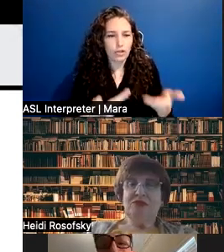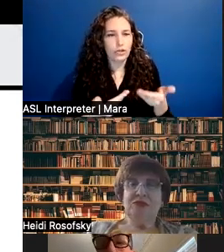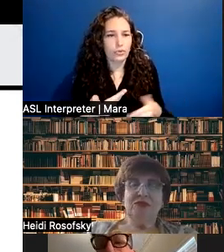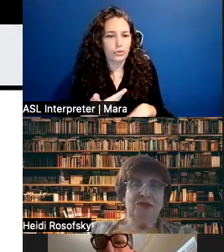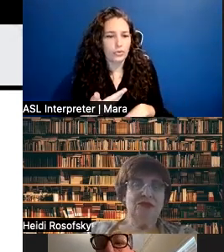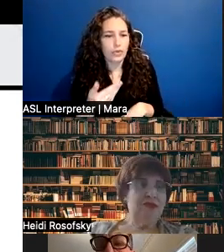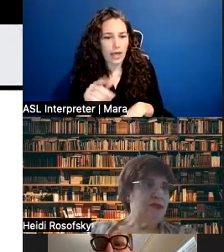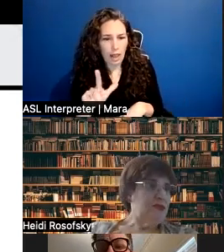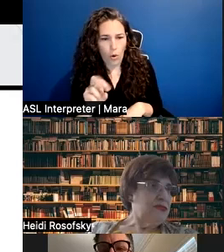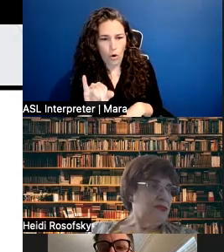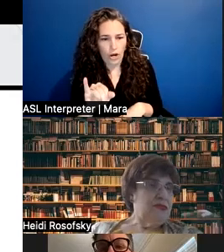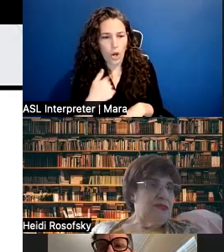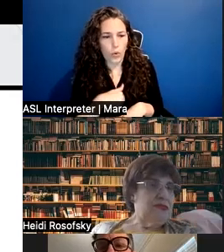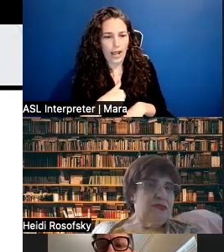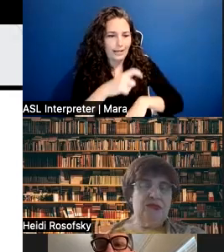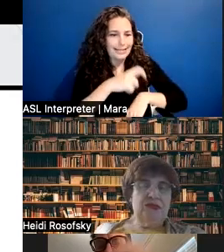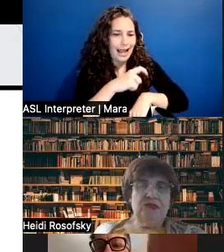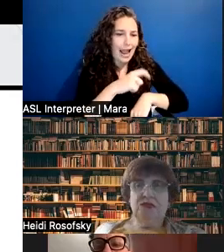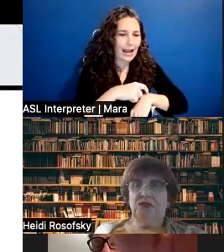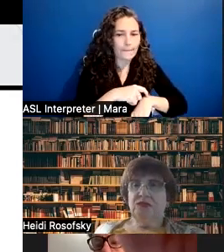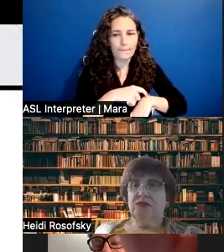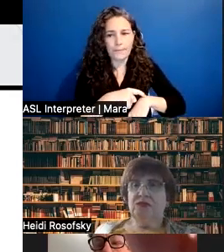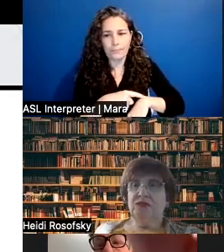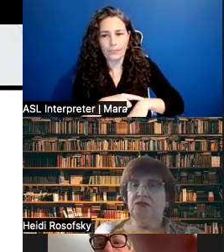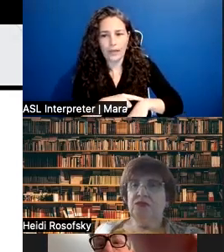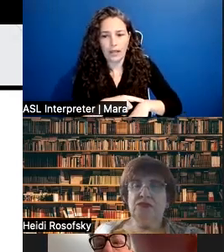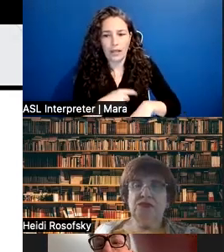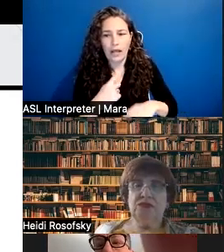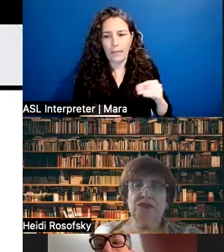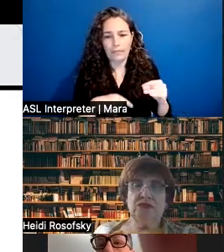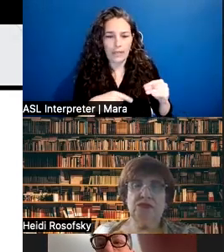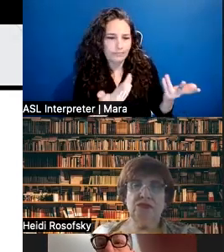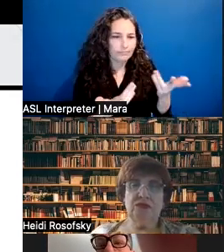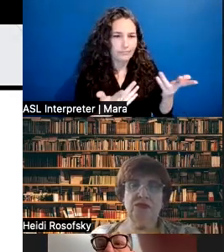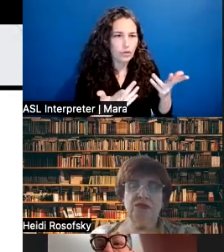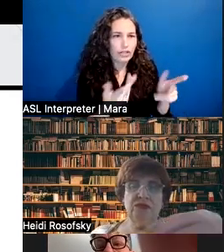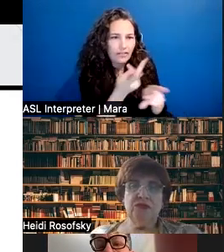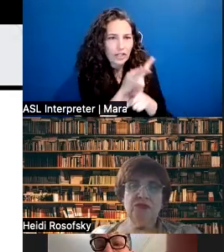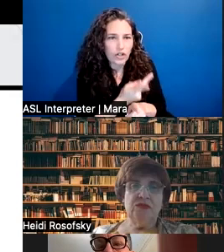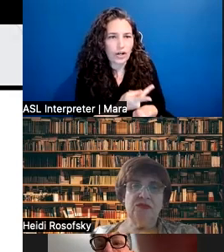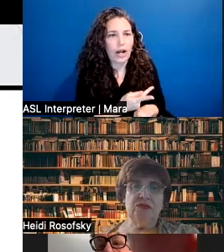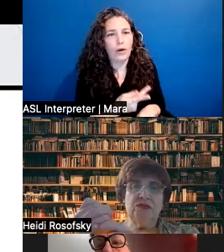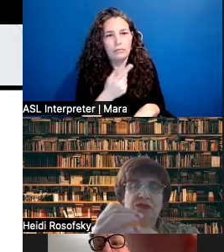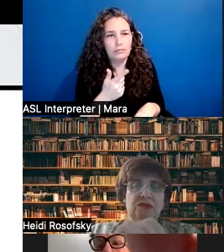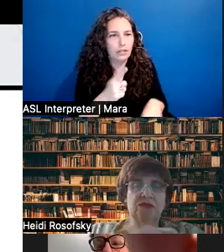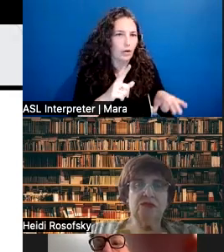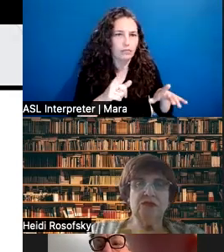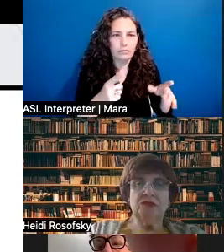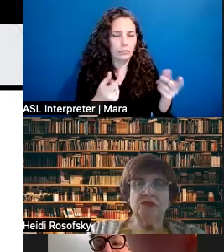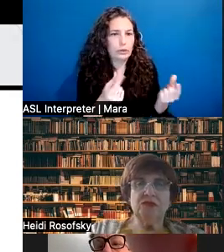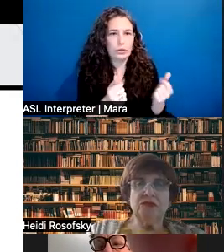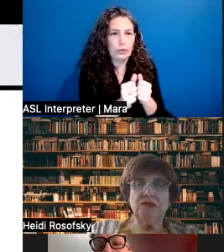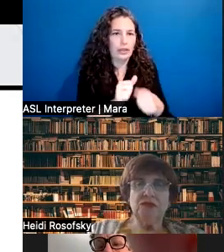the last few months of having some notable earthquakes. Of course, the Turkey earthquake as well. And we do want